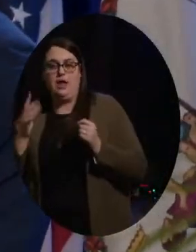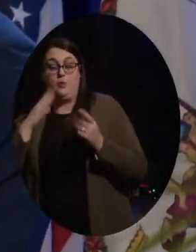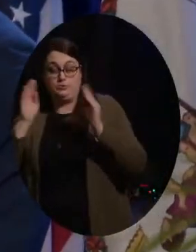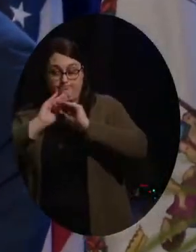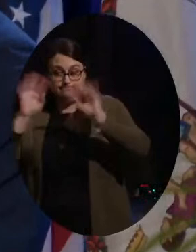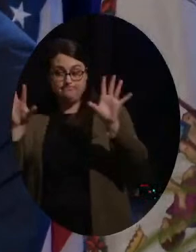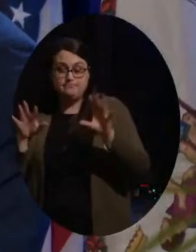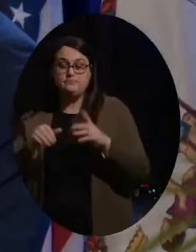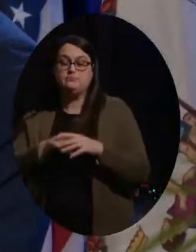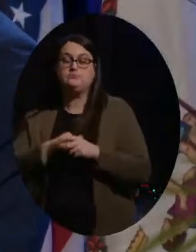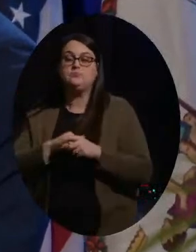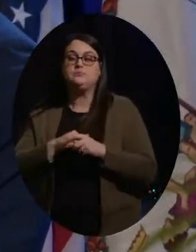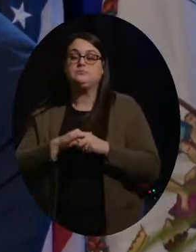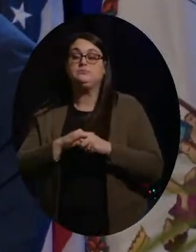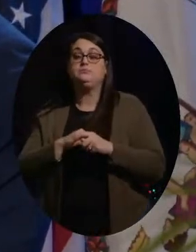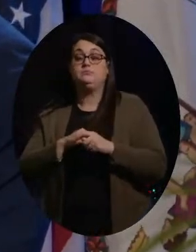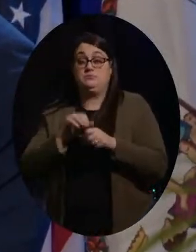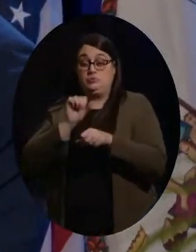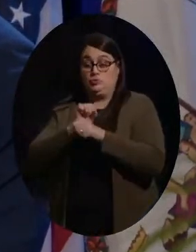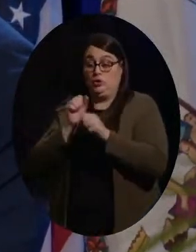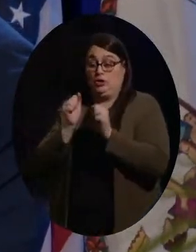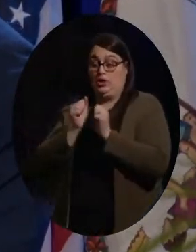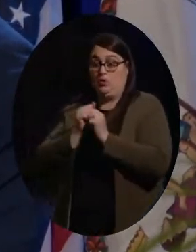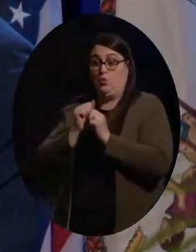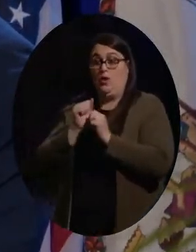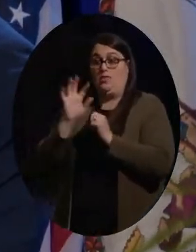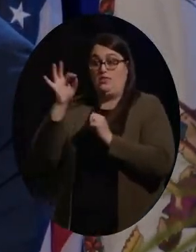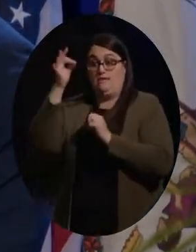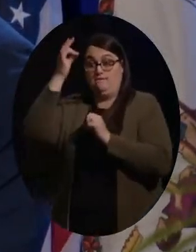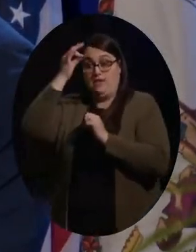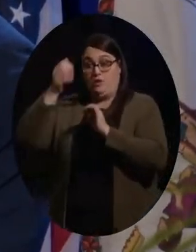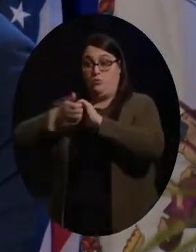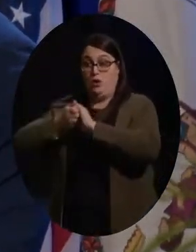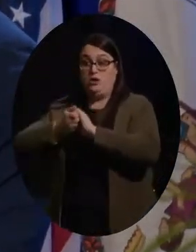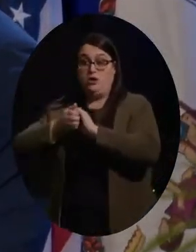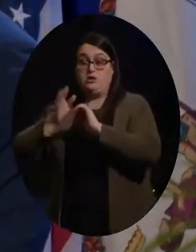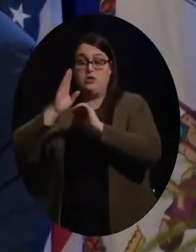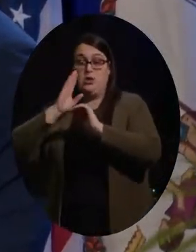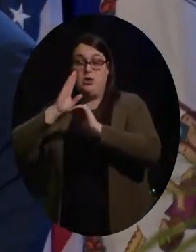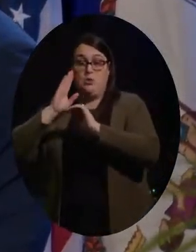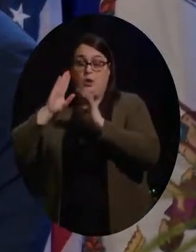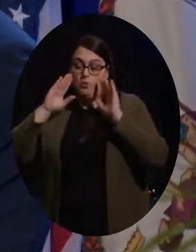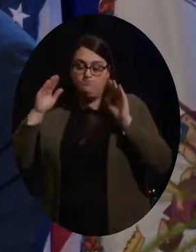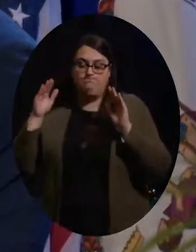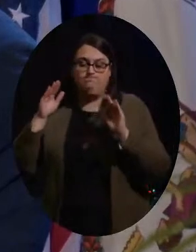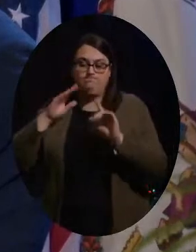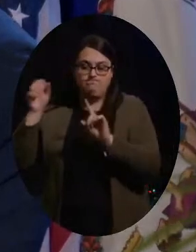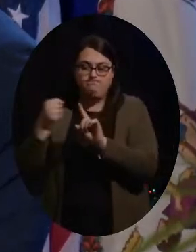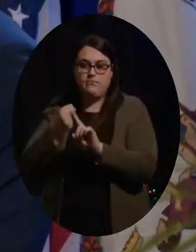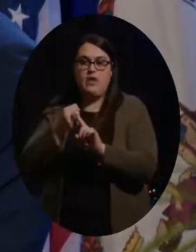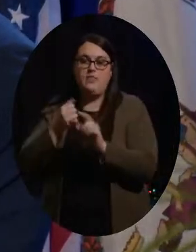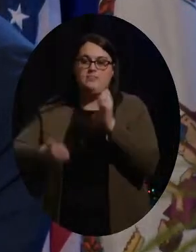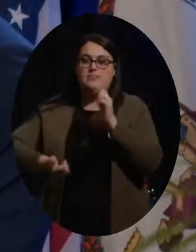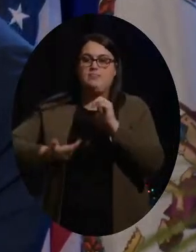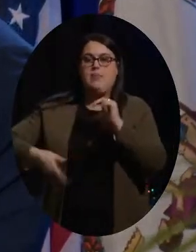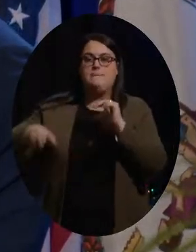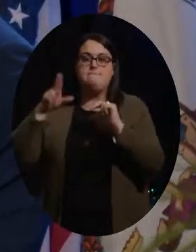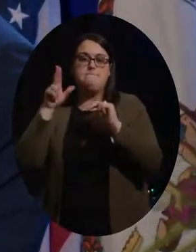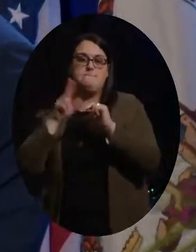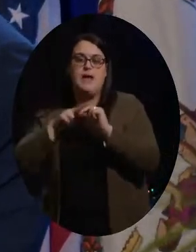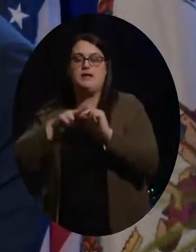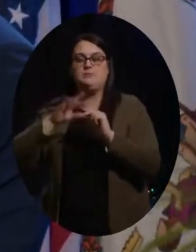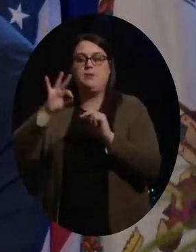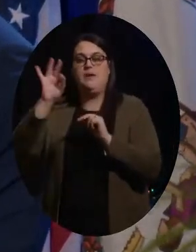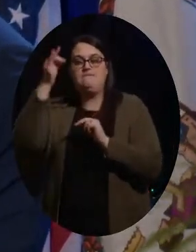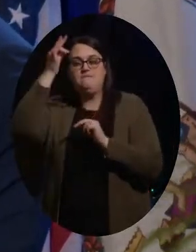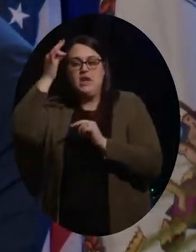clear. Working with our federal partners, we will pursue the maximum federal charges for illegal guns